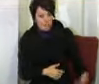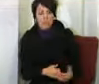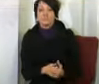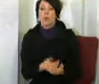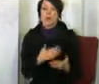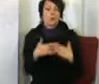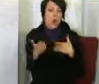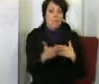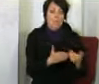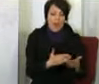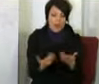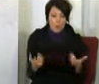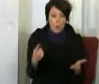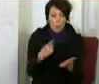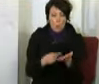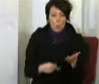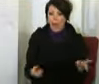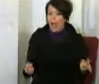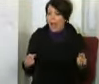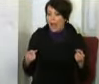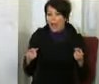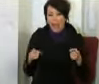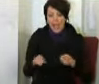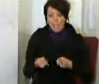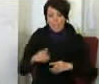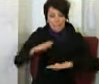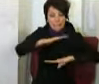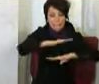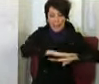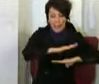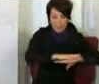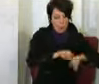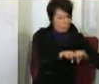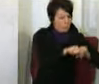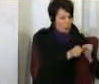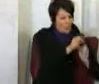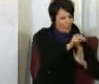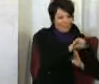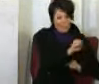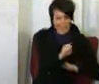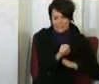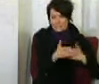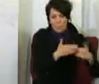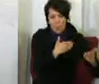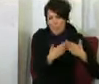So no matter what it is that we bring to this table today, no matter what brokenness, no matter what